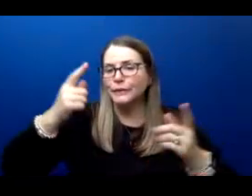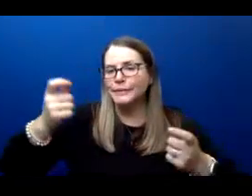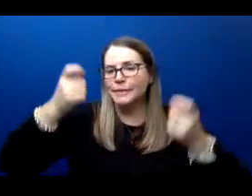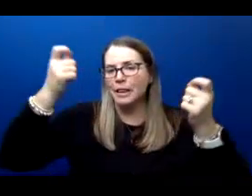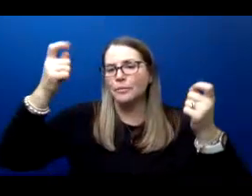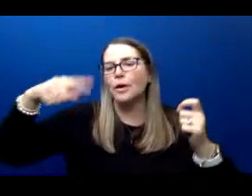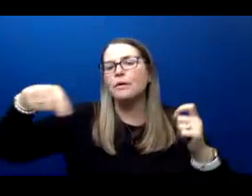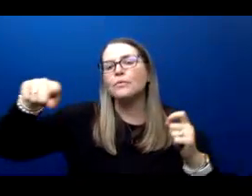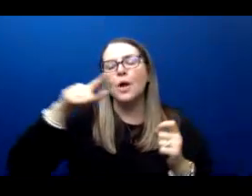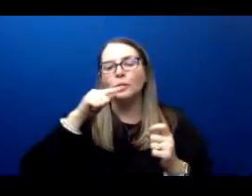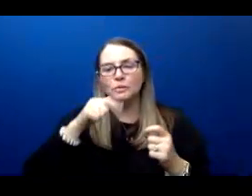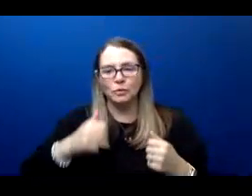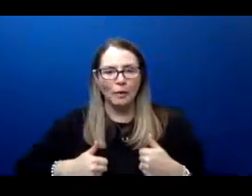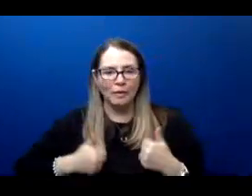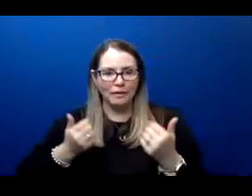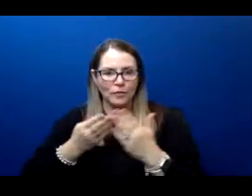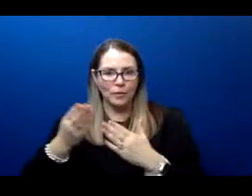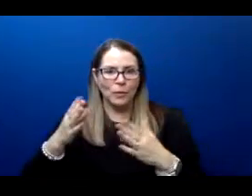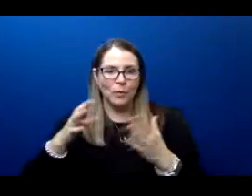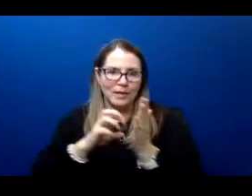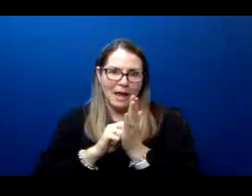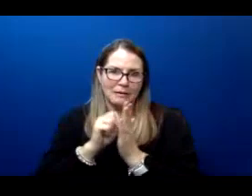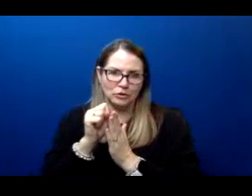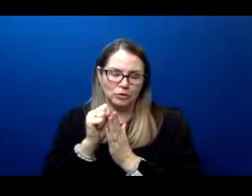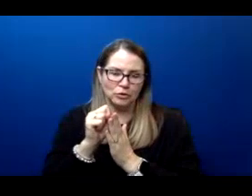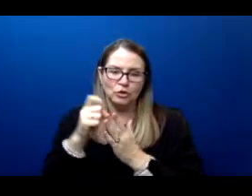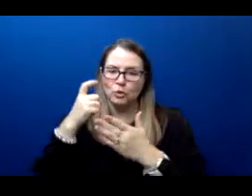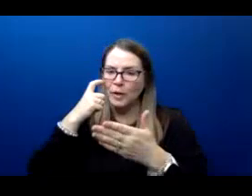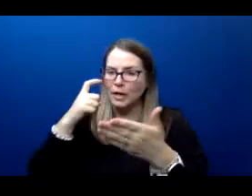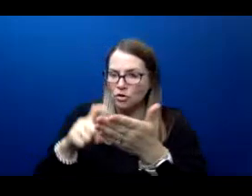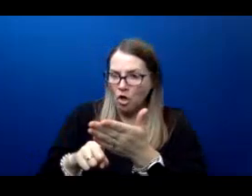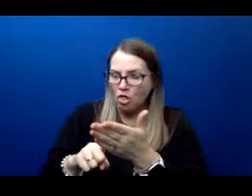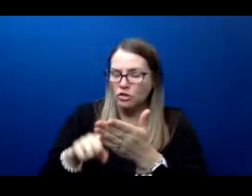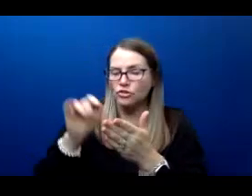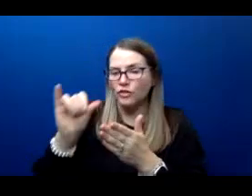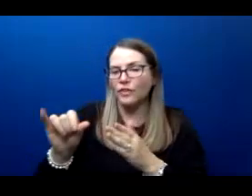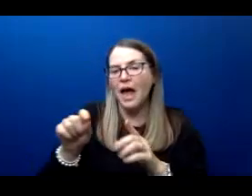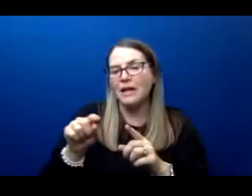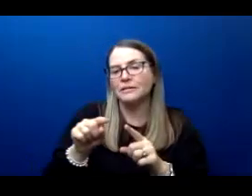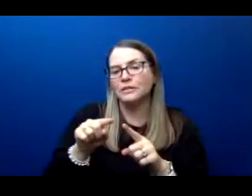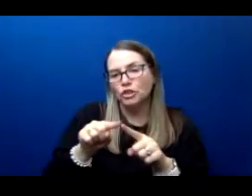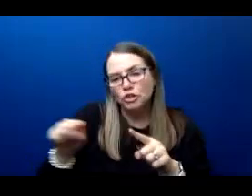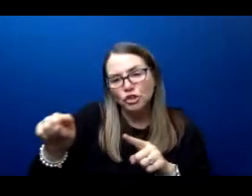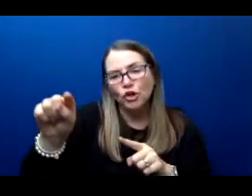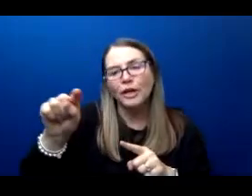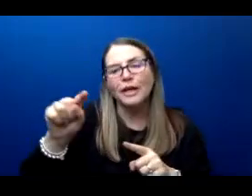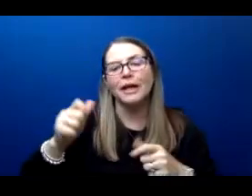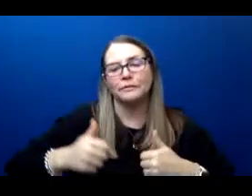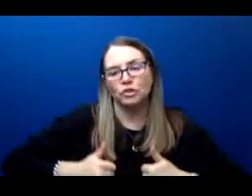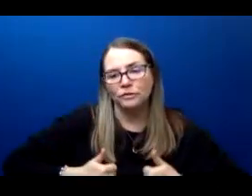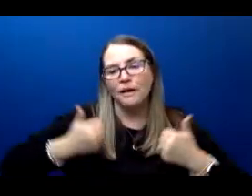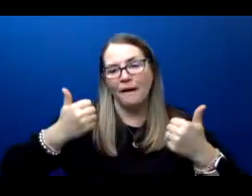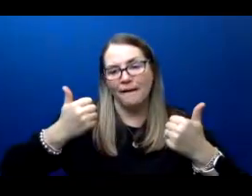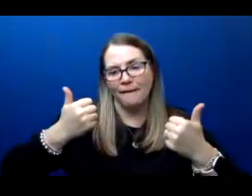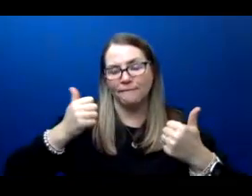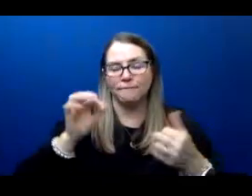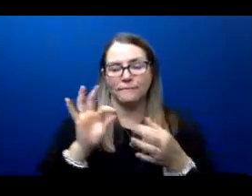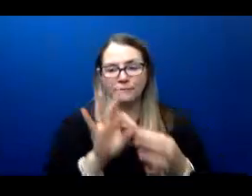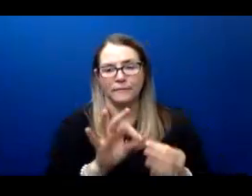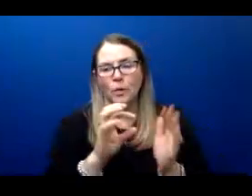survivors, recognize their strength, and acknowledge the ongoing journey of survivorship as it pertains to these